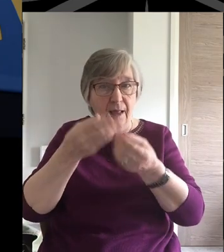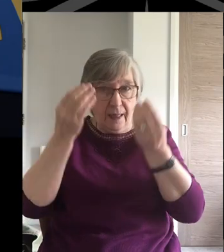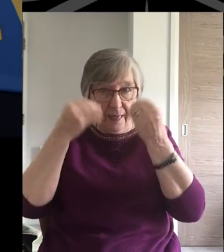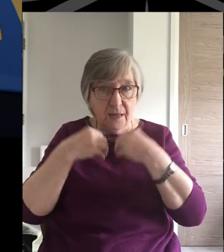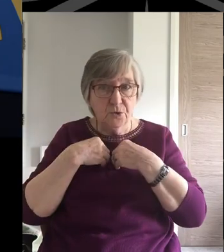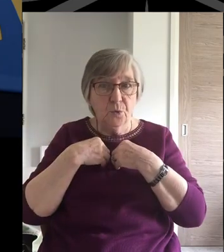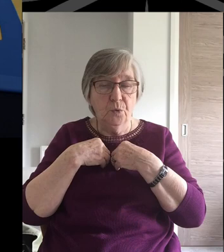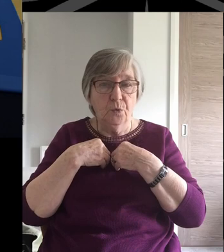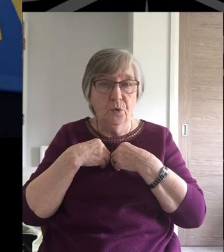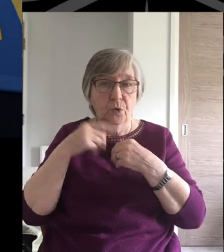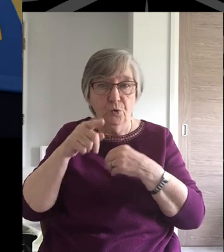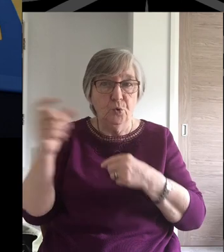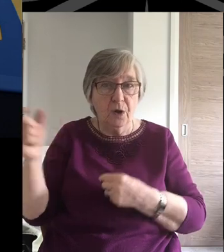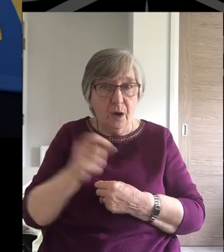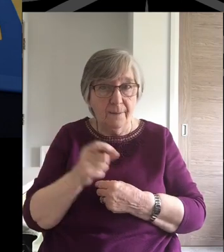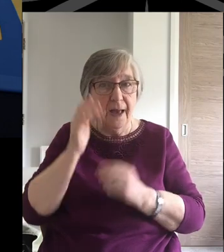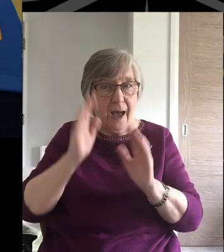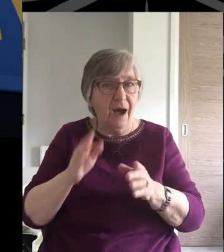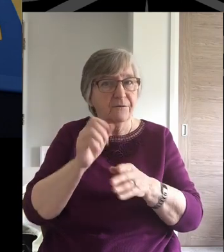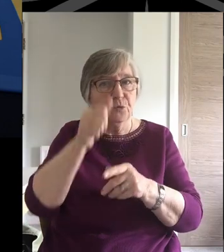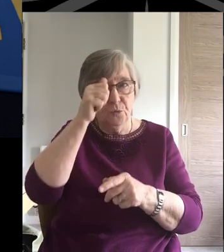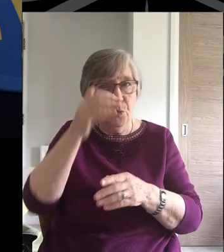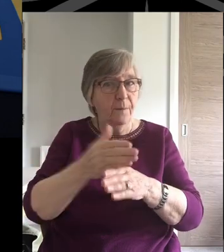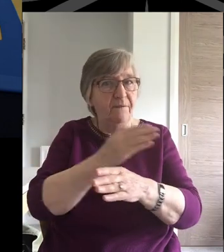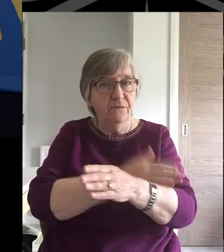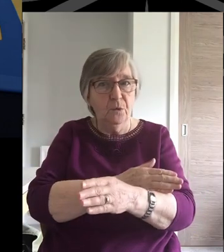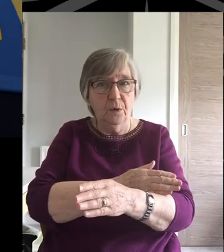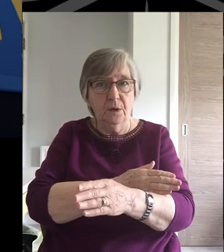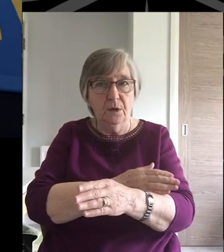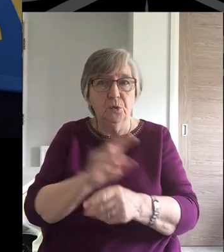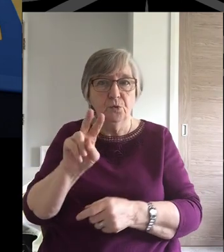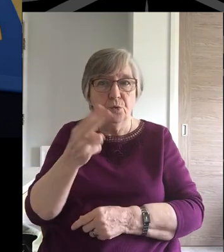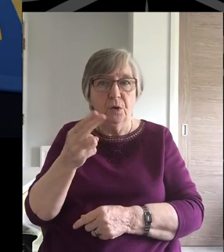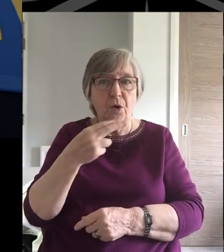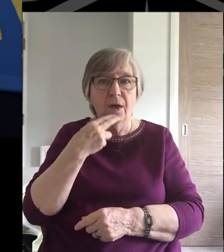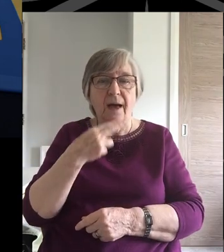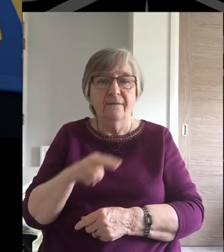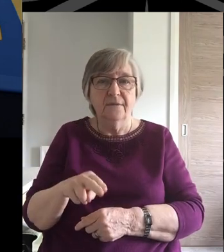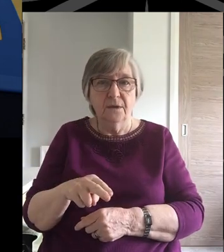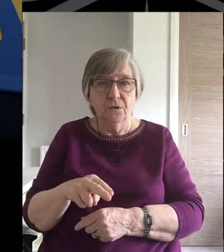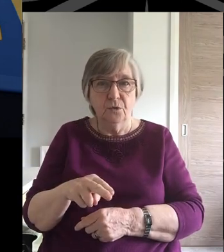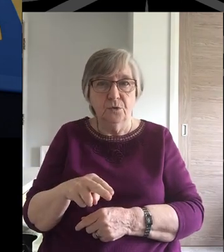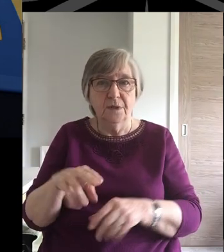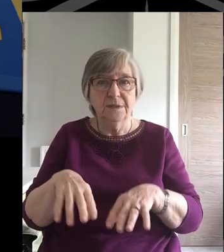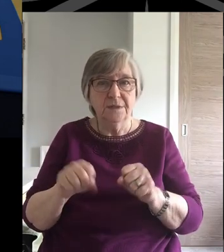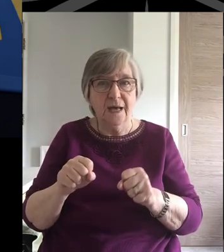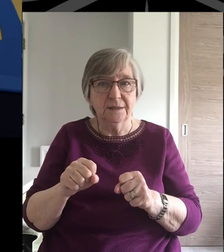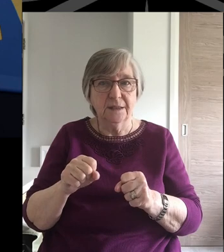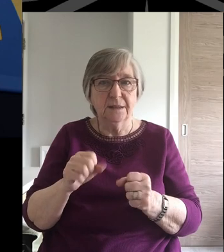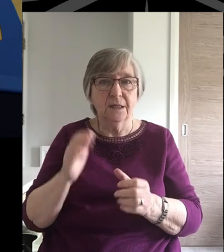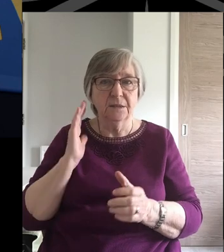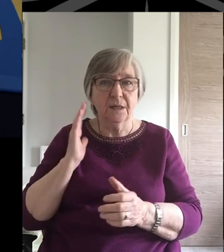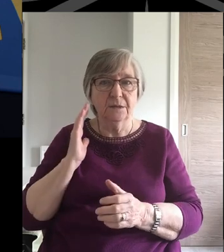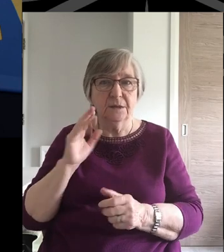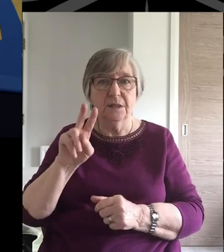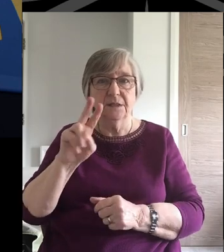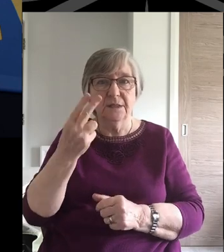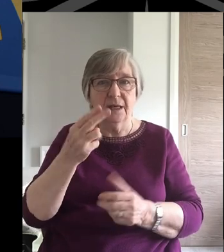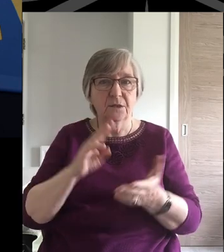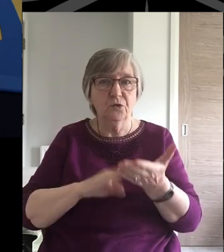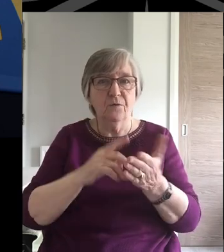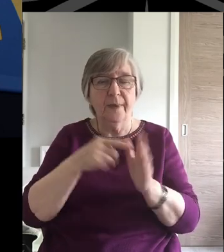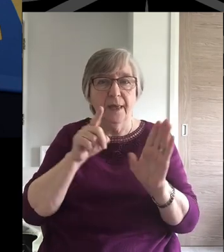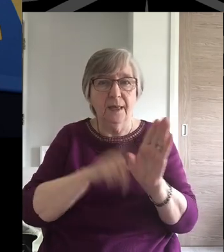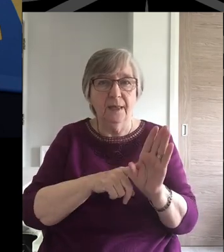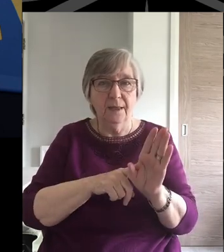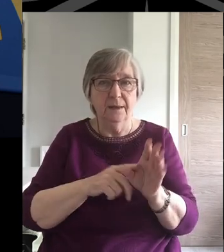coming. We have to know in advance. 2 o'clock in the afternoon, beginning on Sunday, May